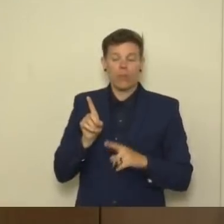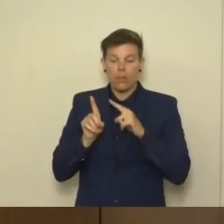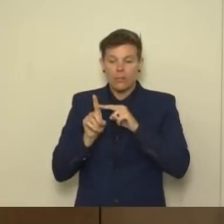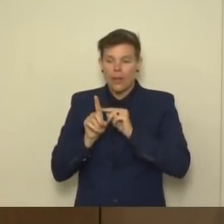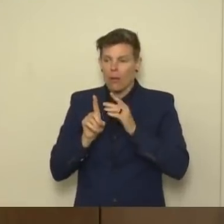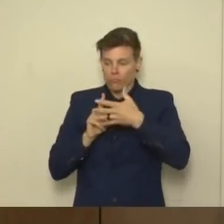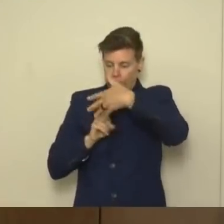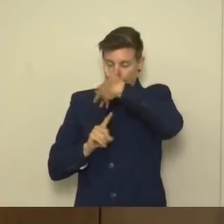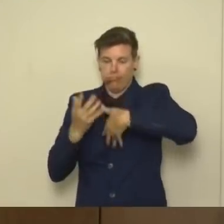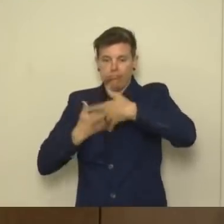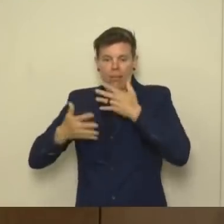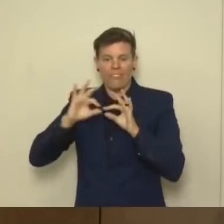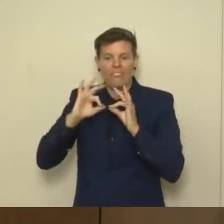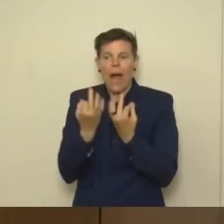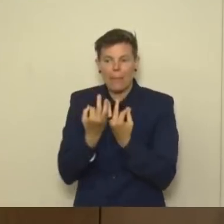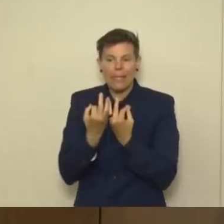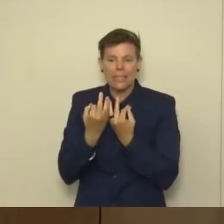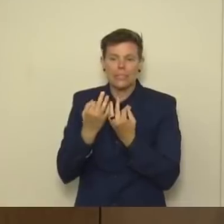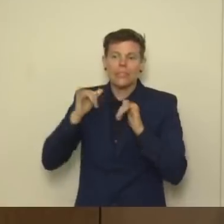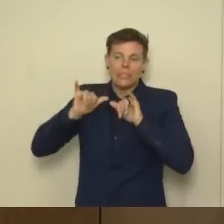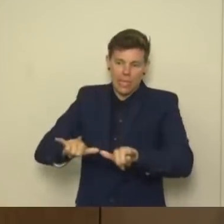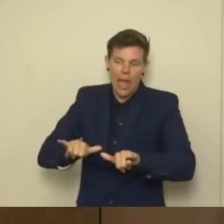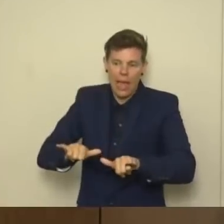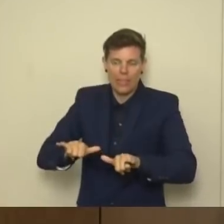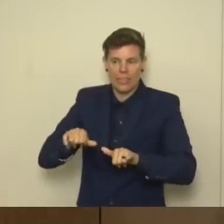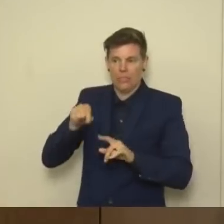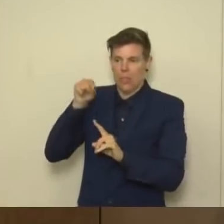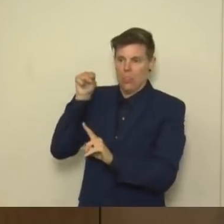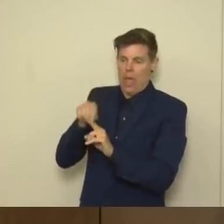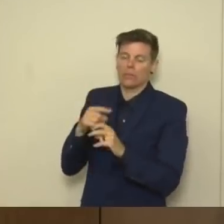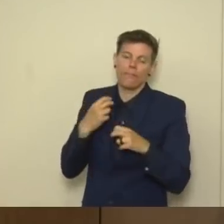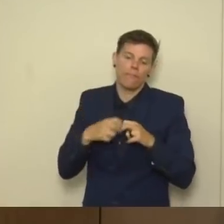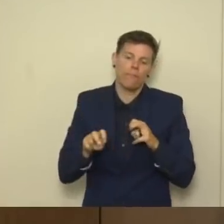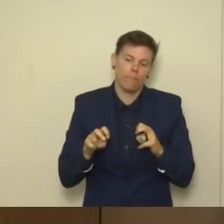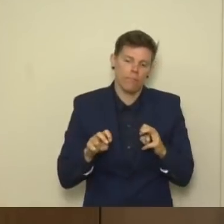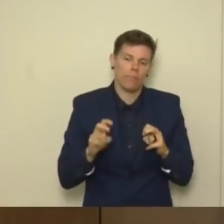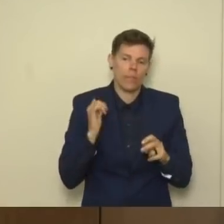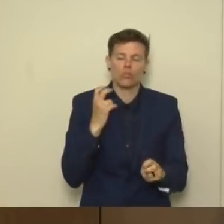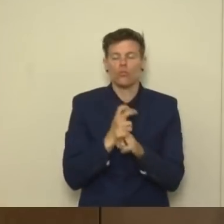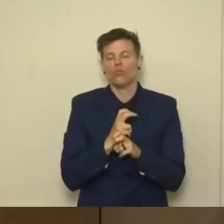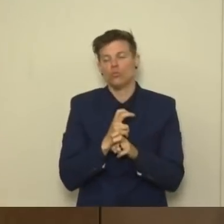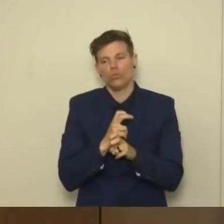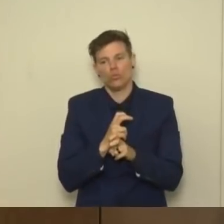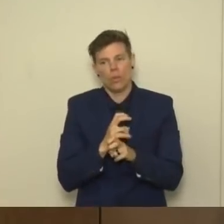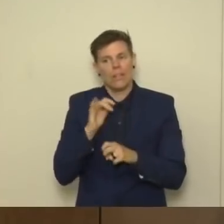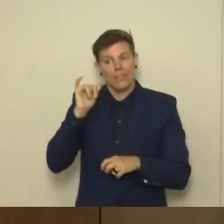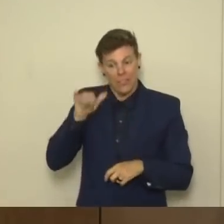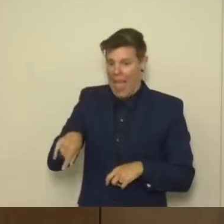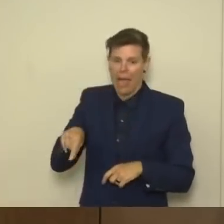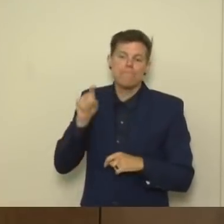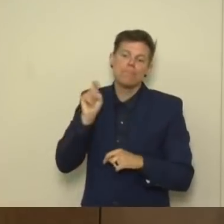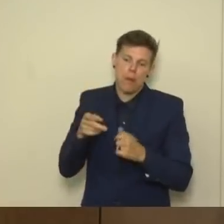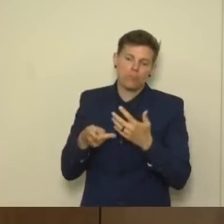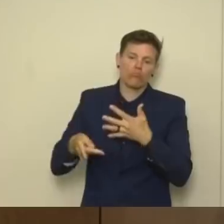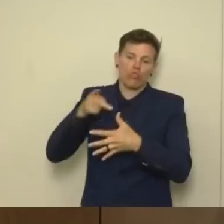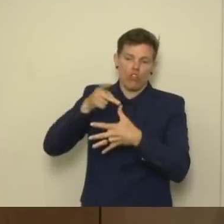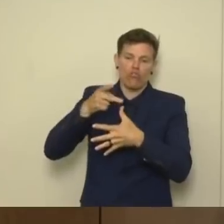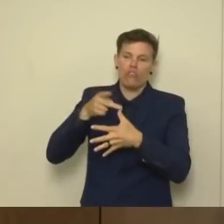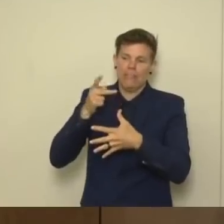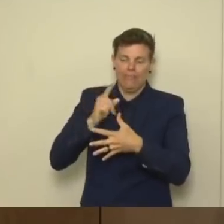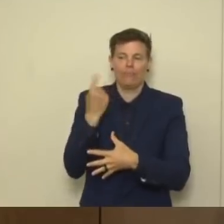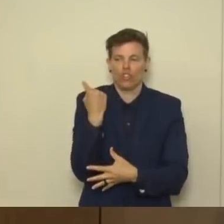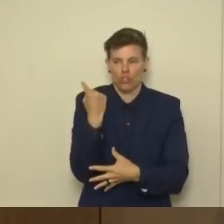mean, that is incredibly hard to do, and it must be done immediately. The more cases we